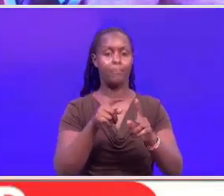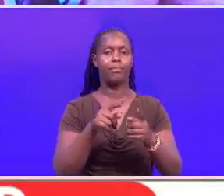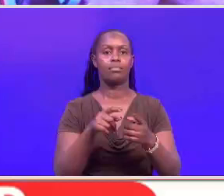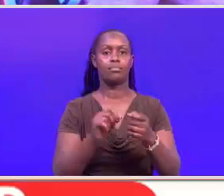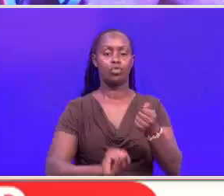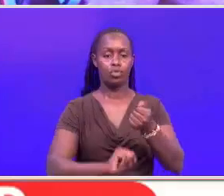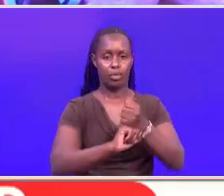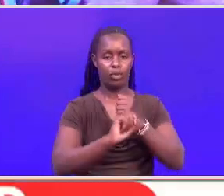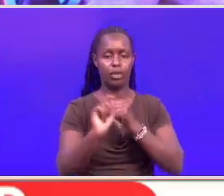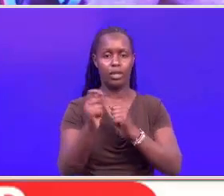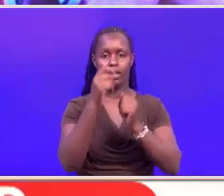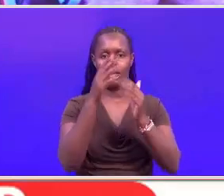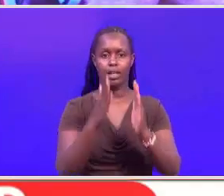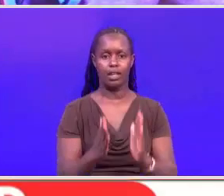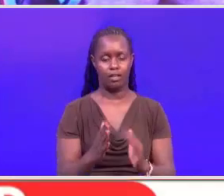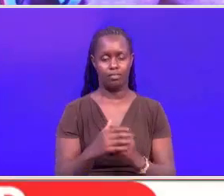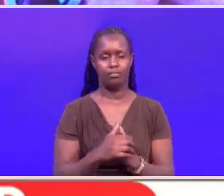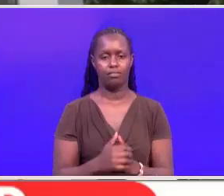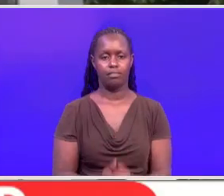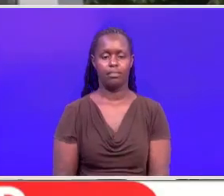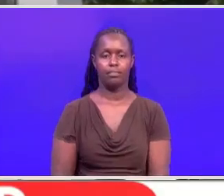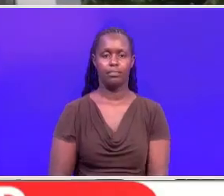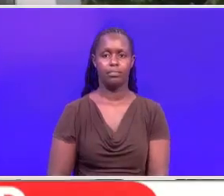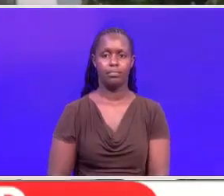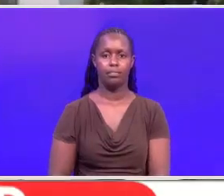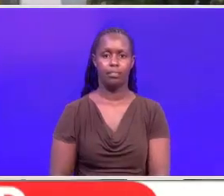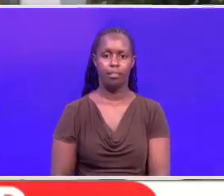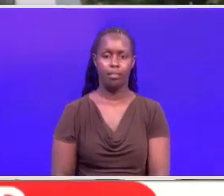report has been compiled by Mike Kagungo.